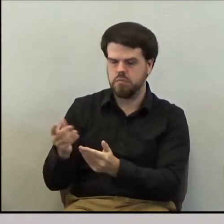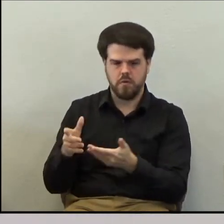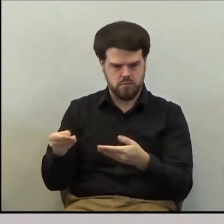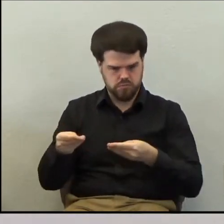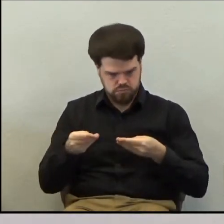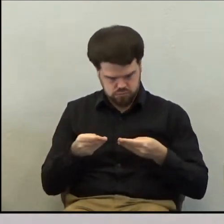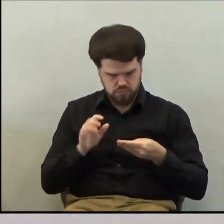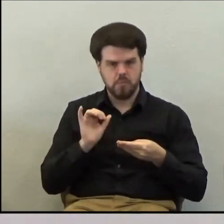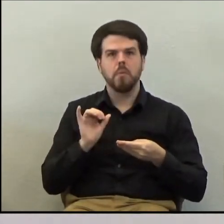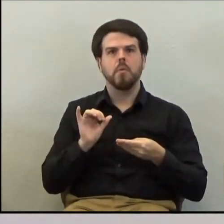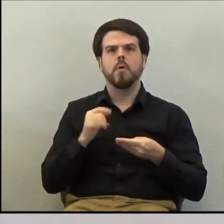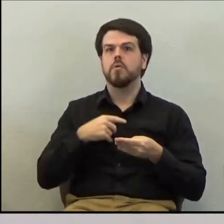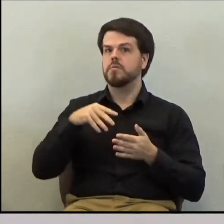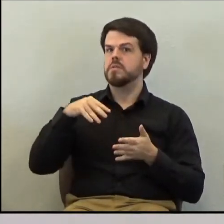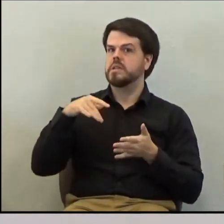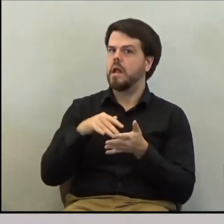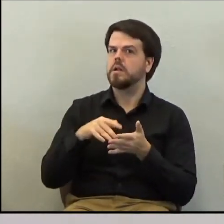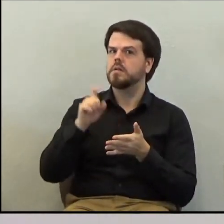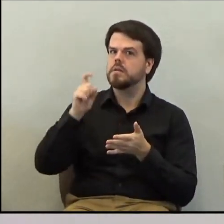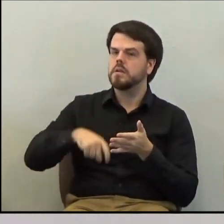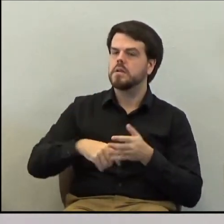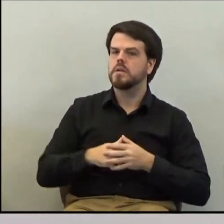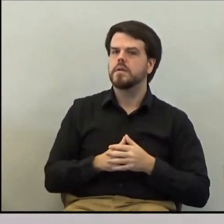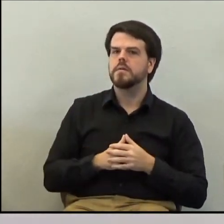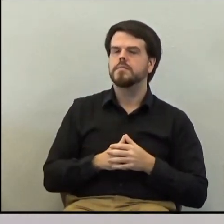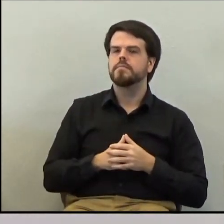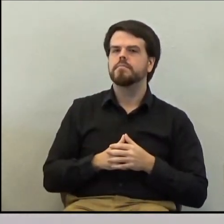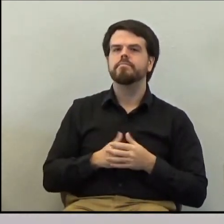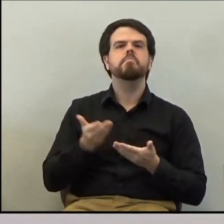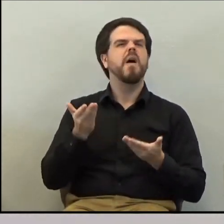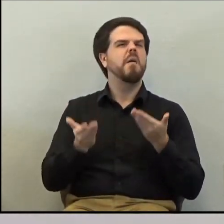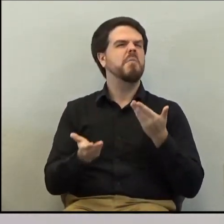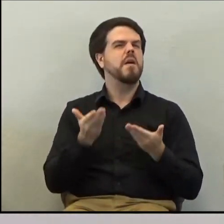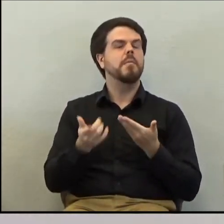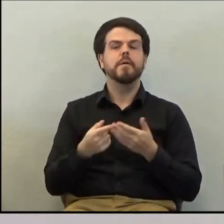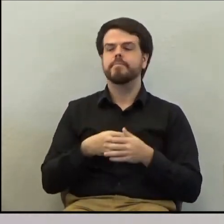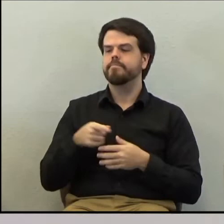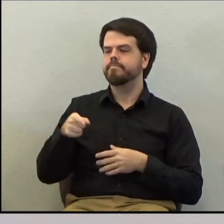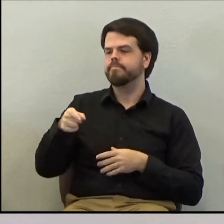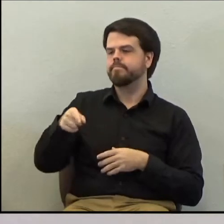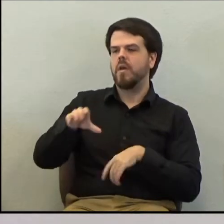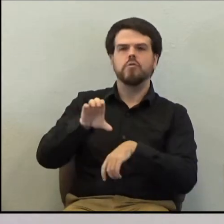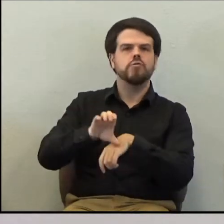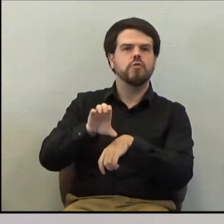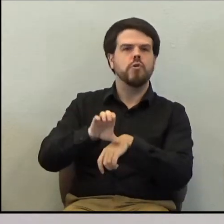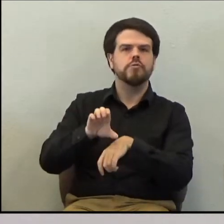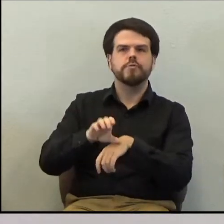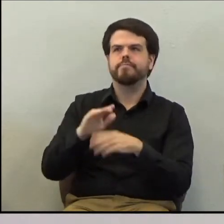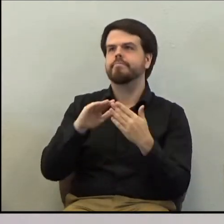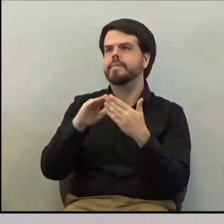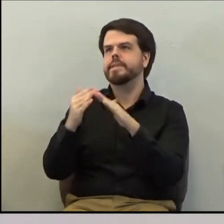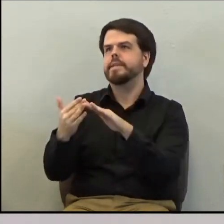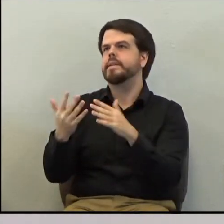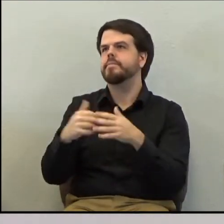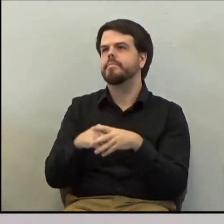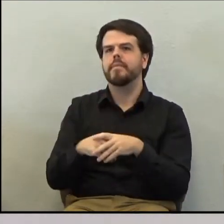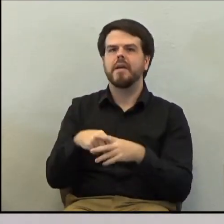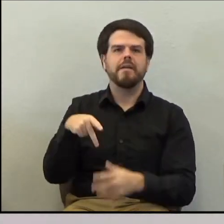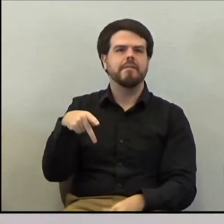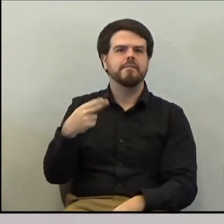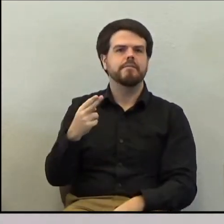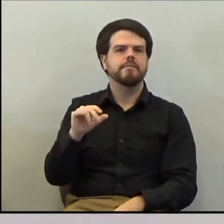here. And then there's a church in the city of